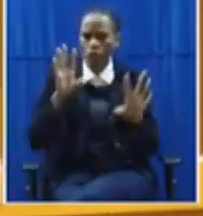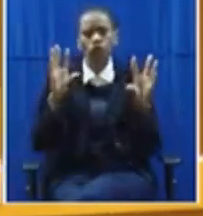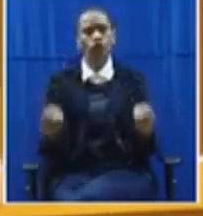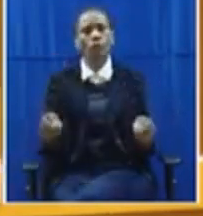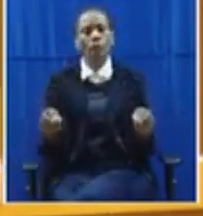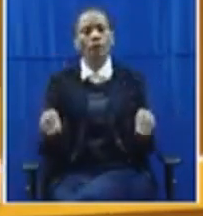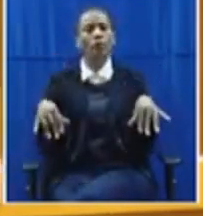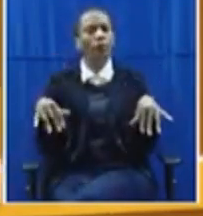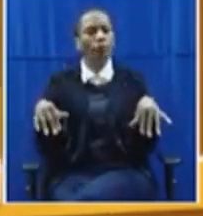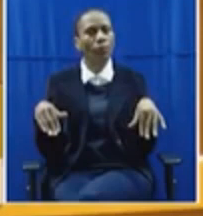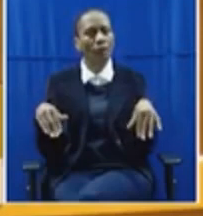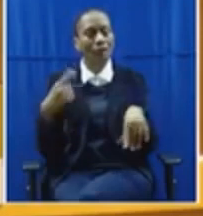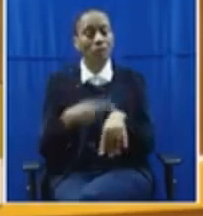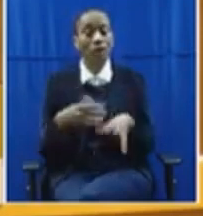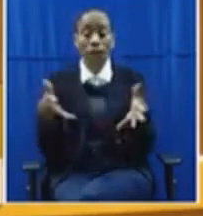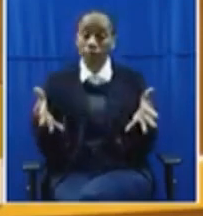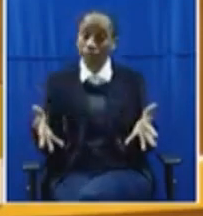That moment is now.